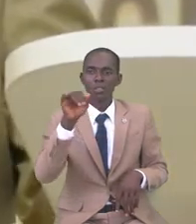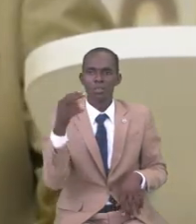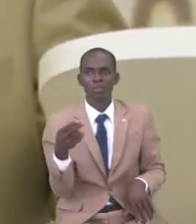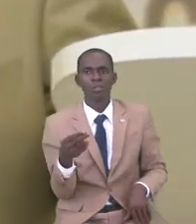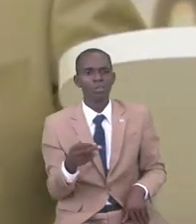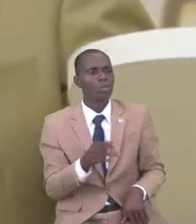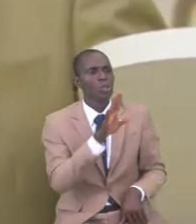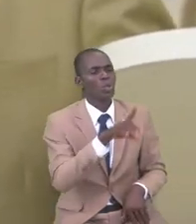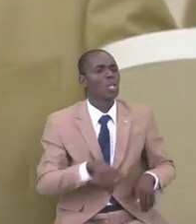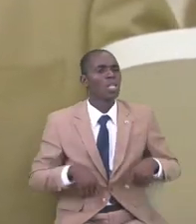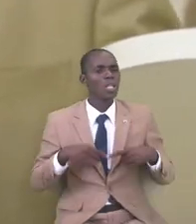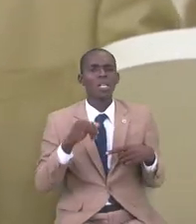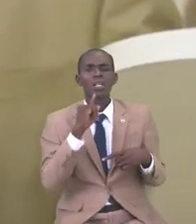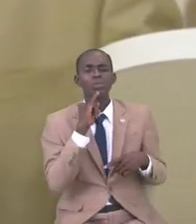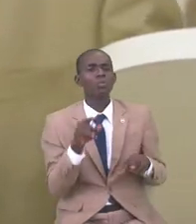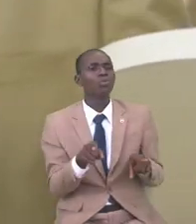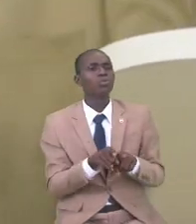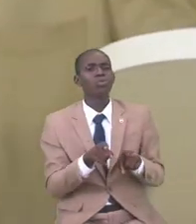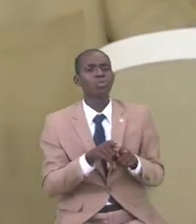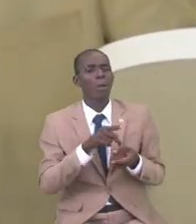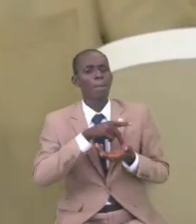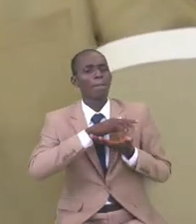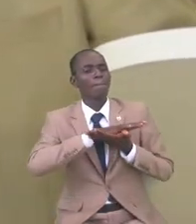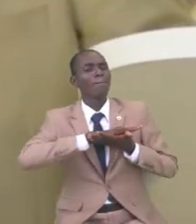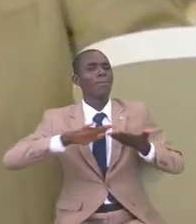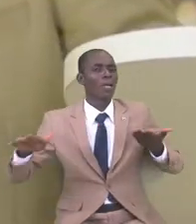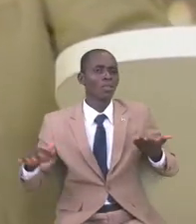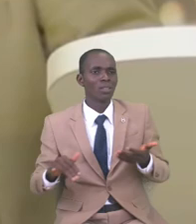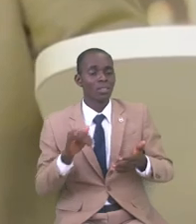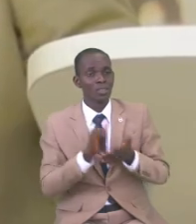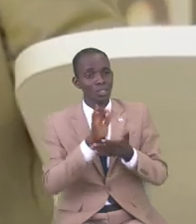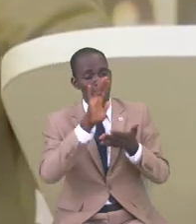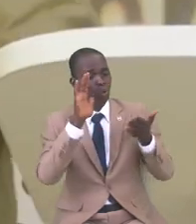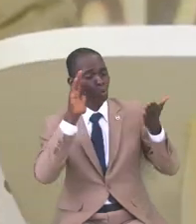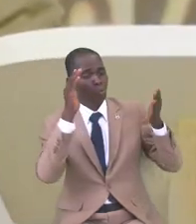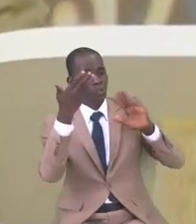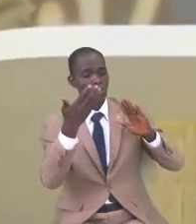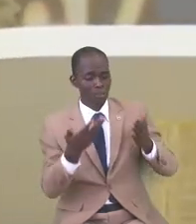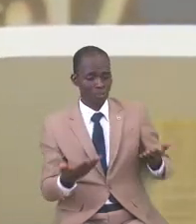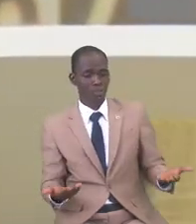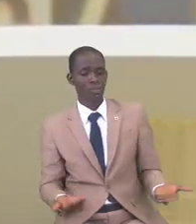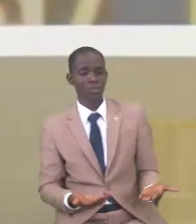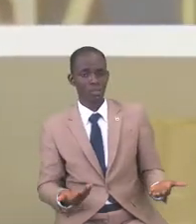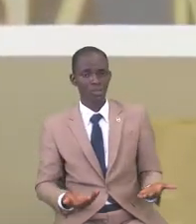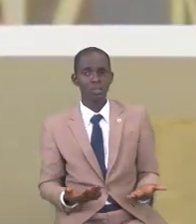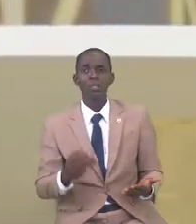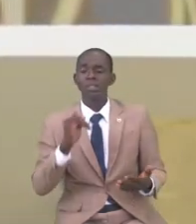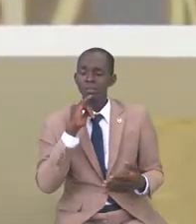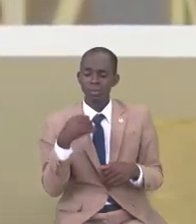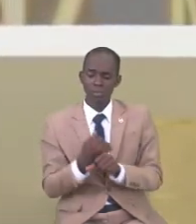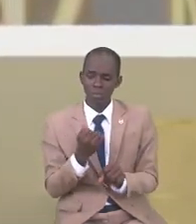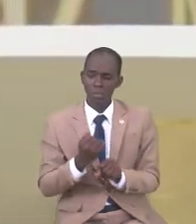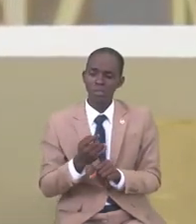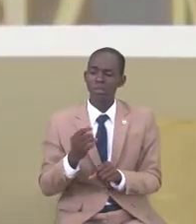too pure and too perfect that your presence here has called to remembrance